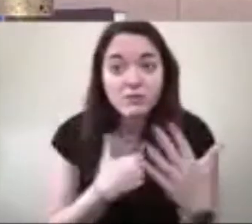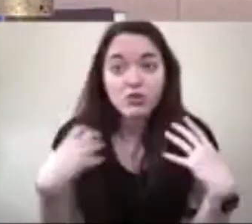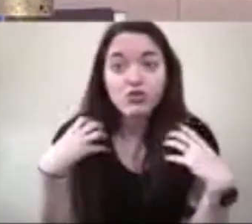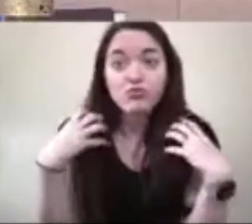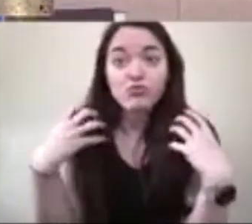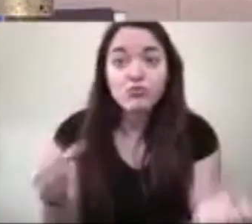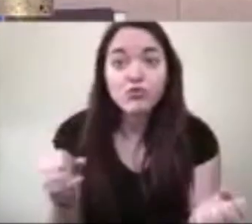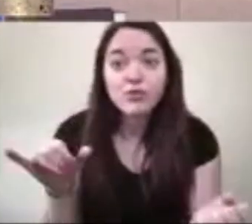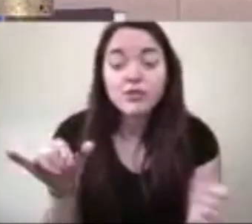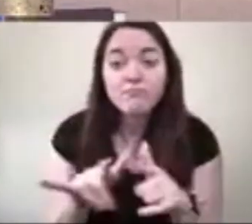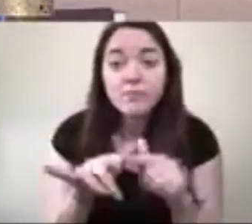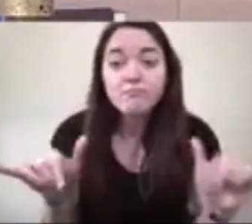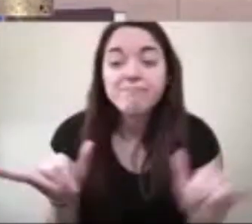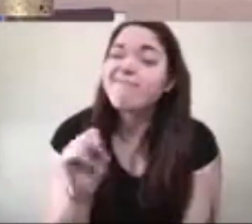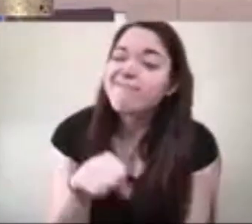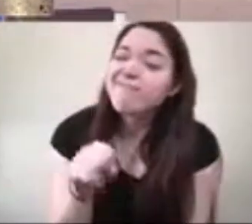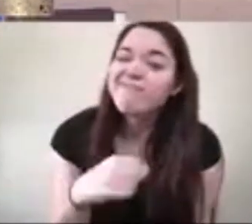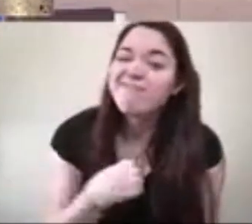I think it does.